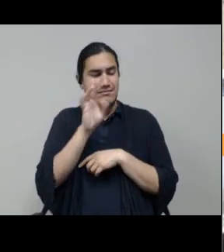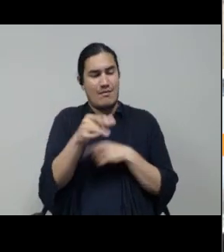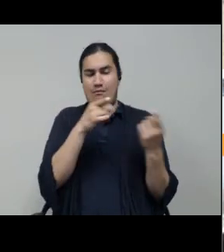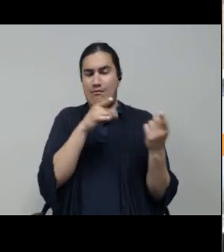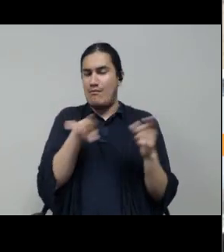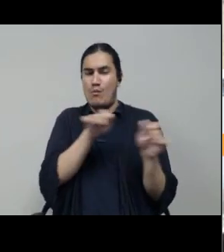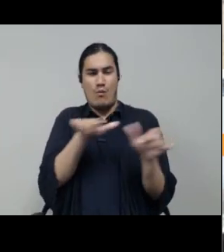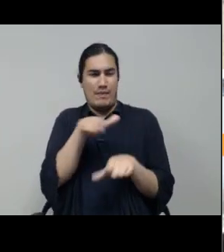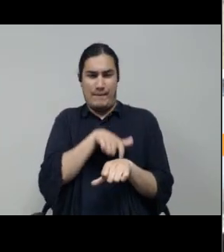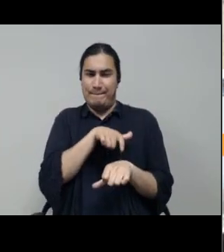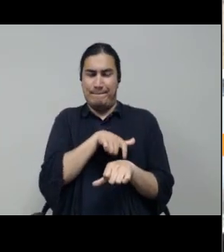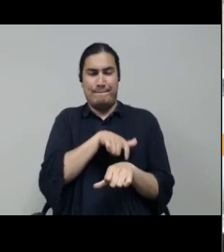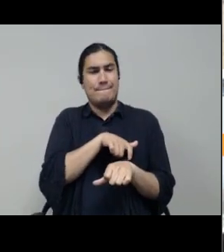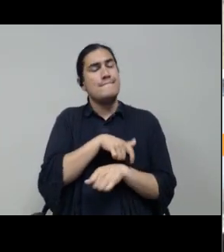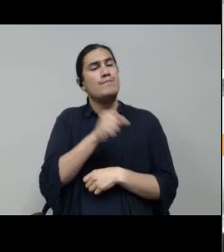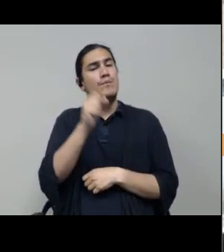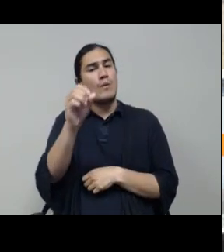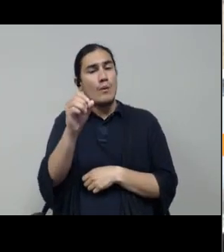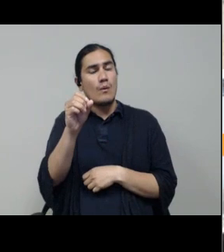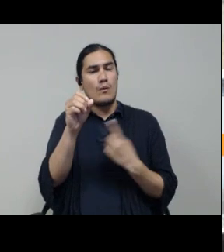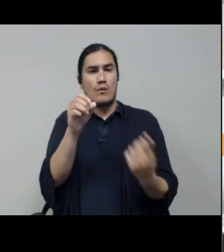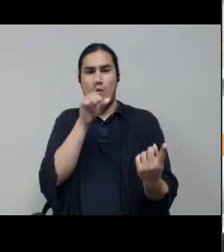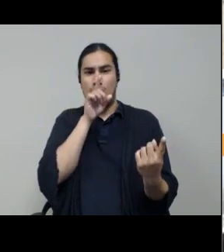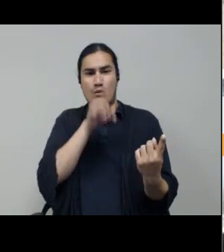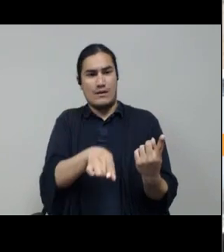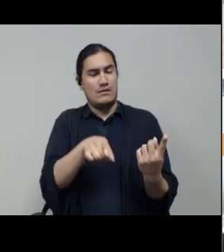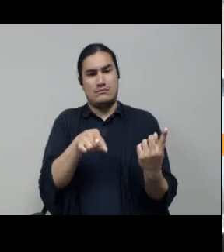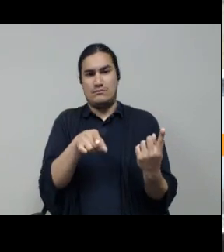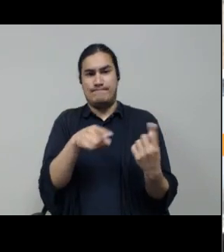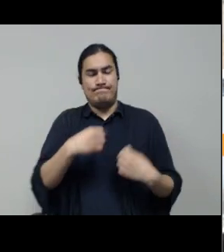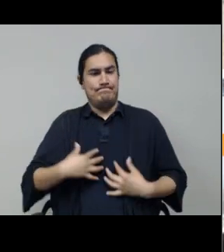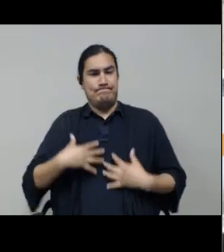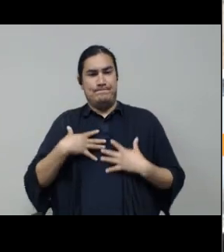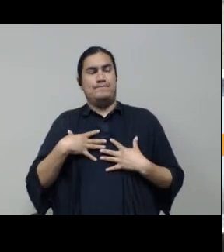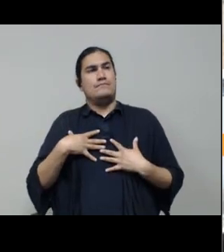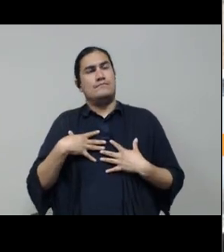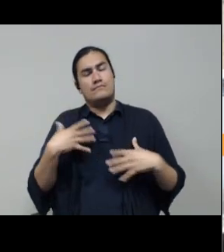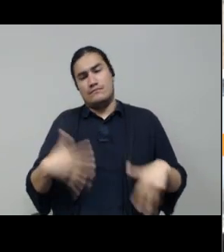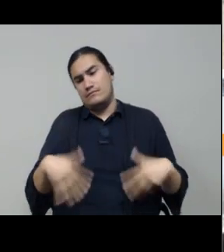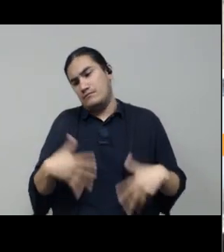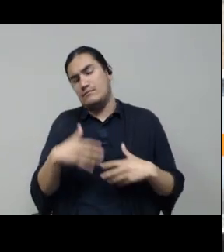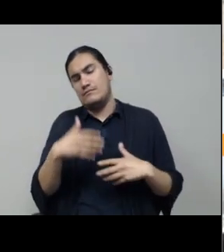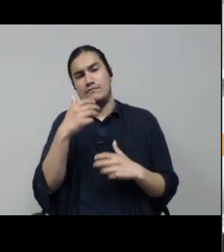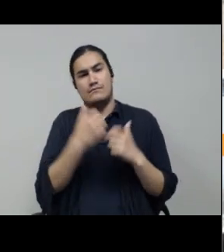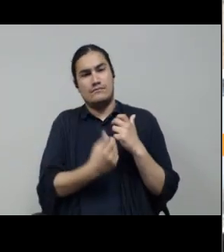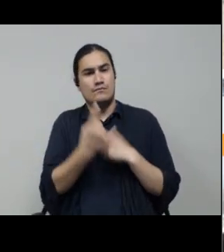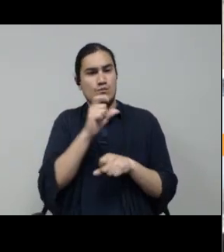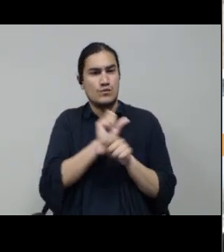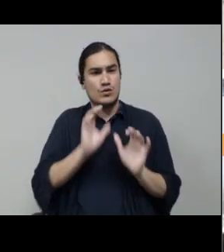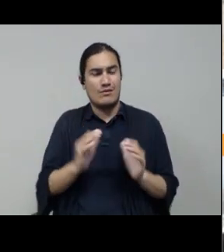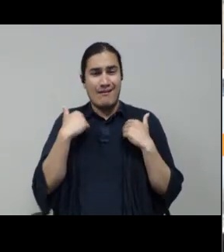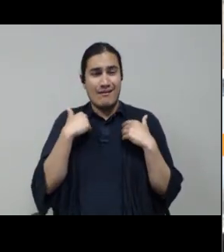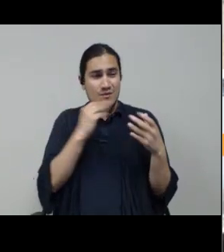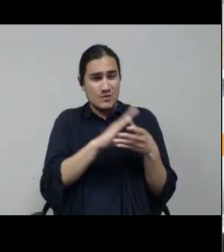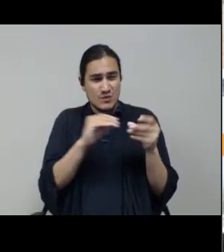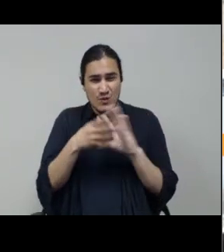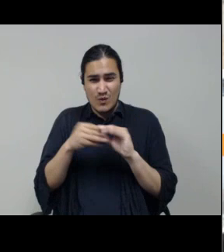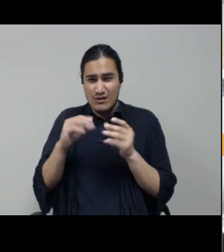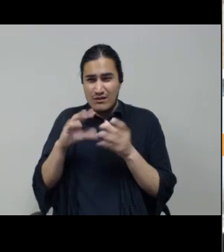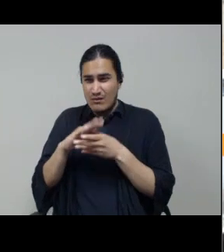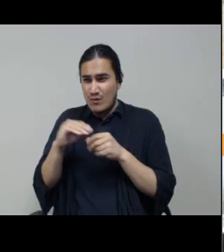time. And so it just was extremely moving that every single worker had a story to talk